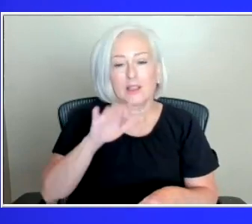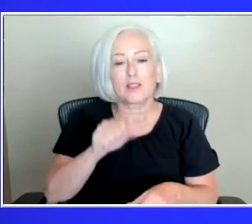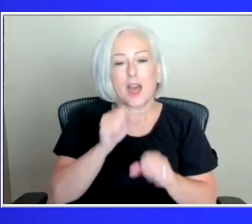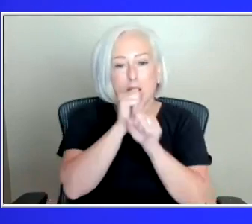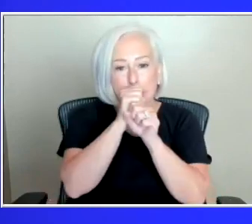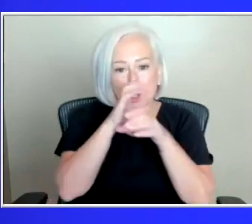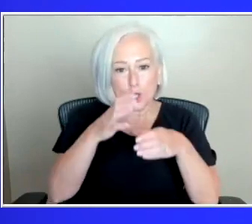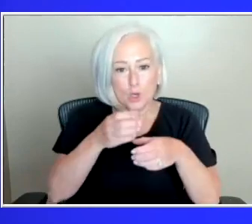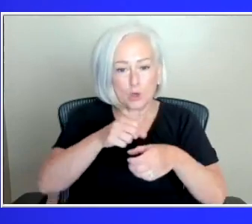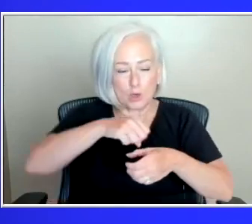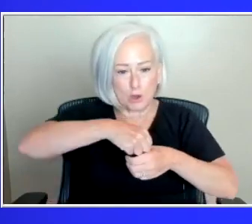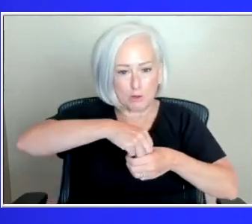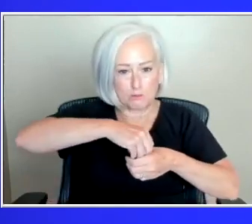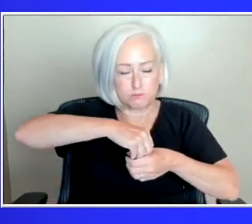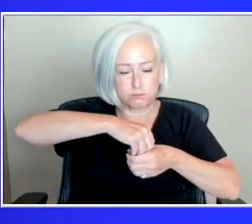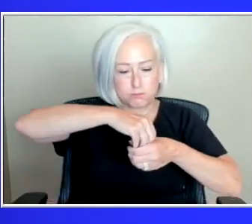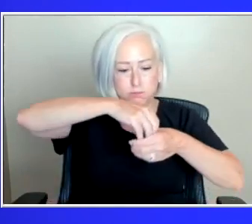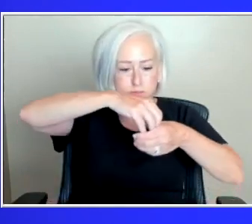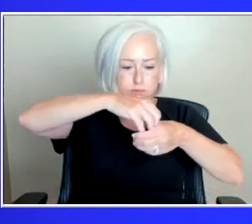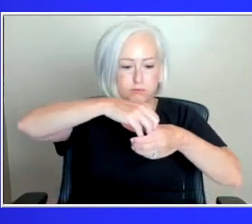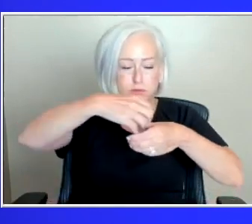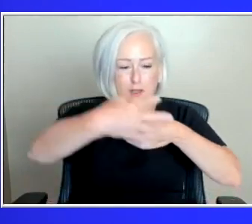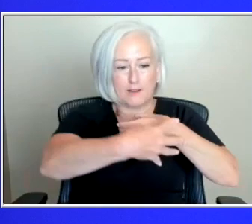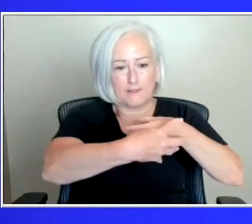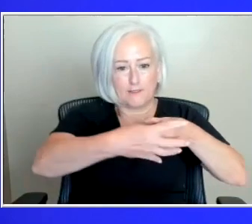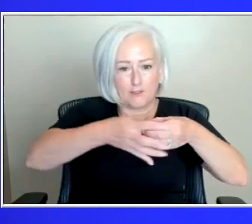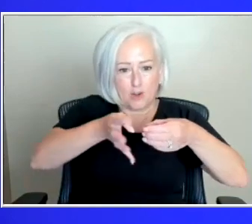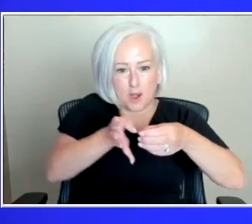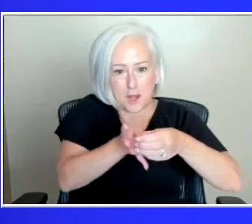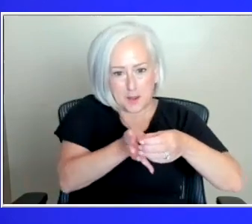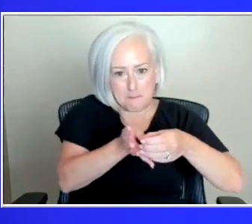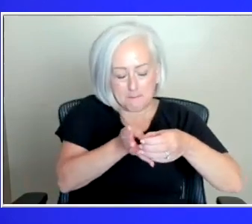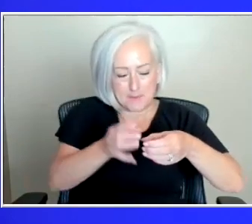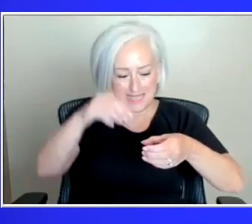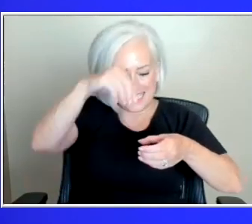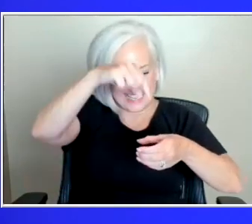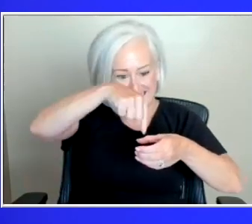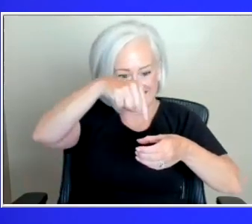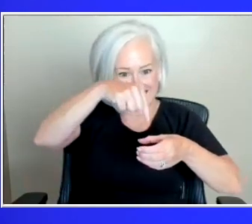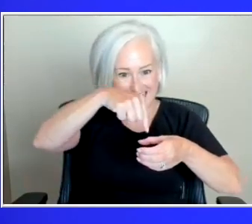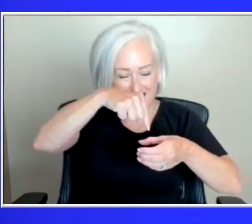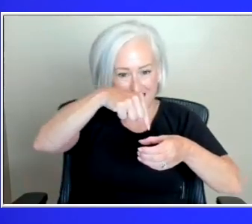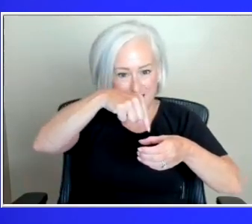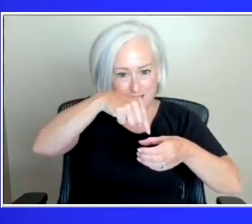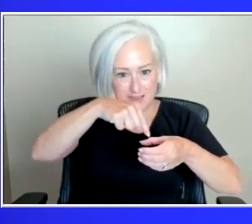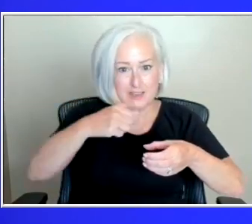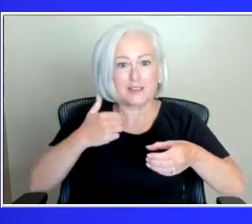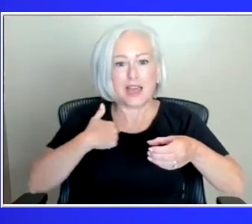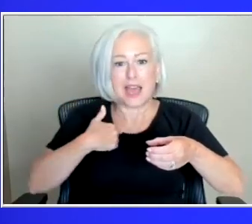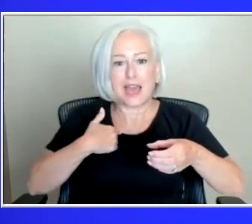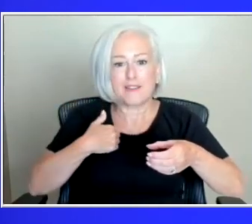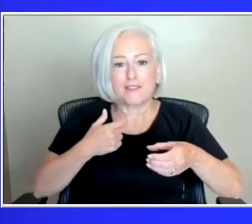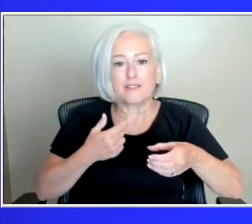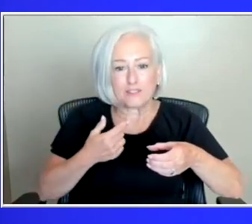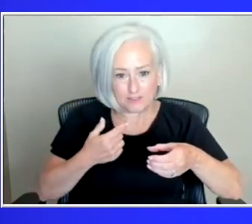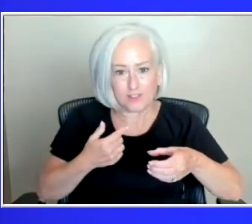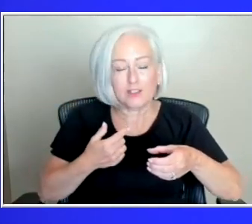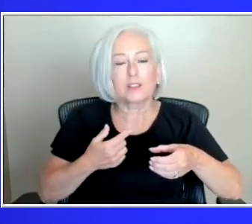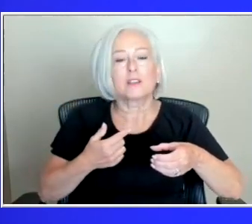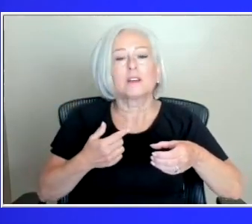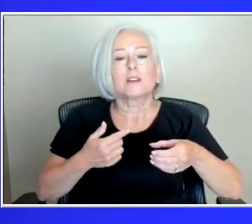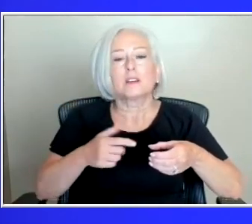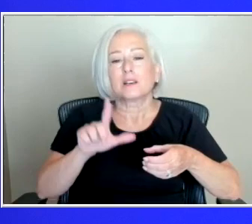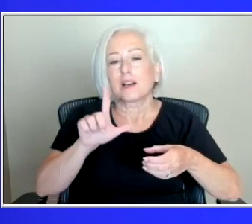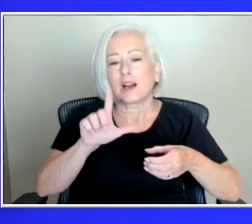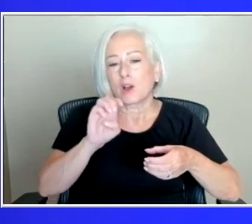got a metal stent frame, and on the inside of that, this particular valve has leaflets that are made by man from